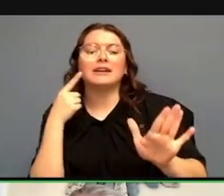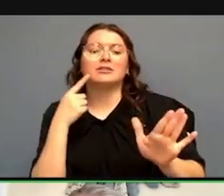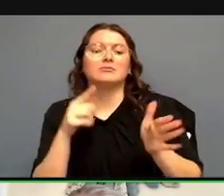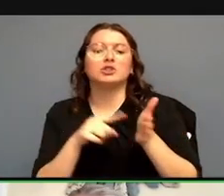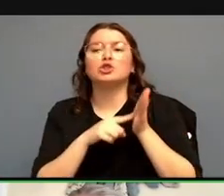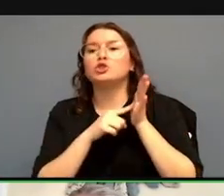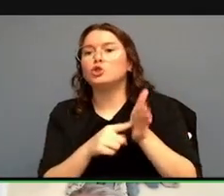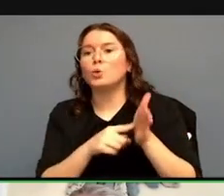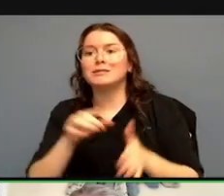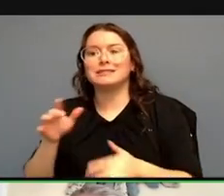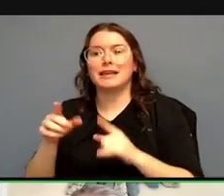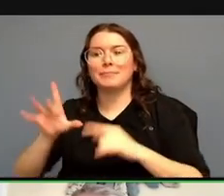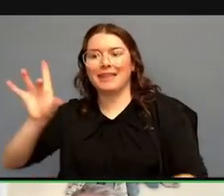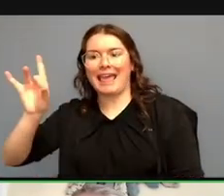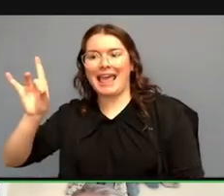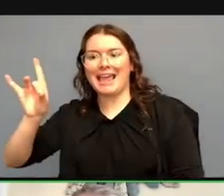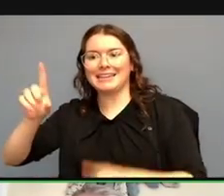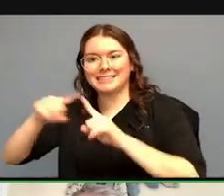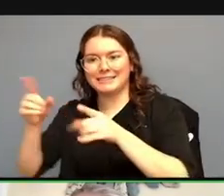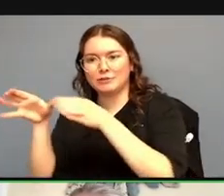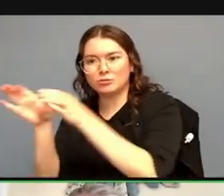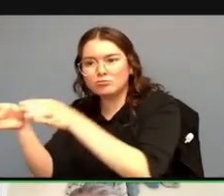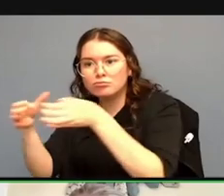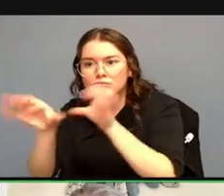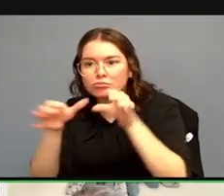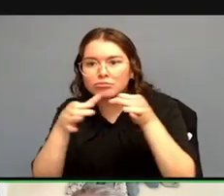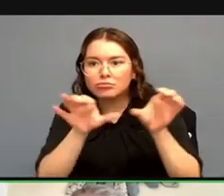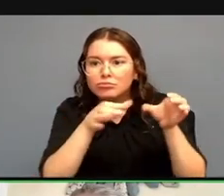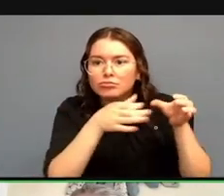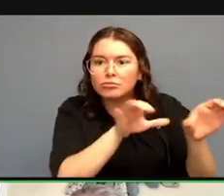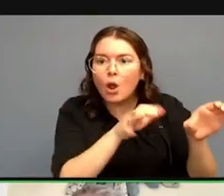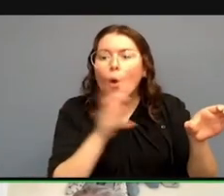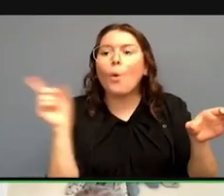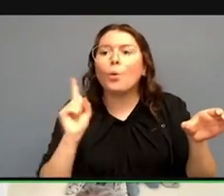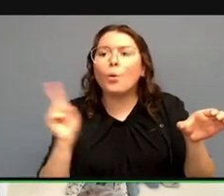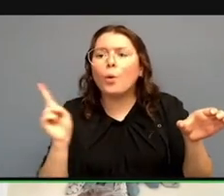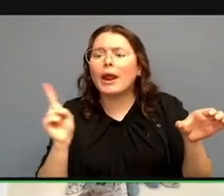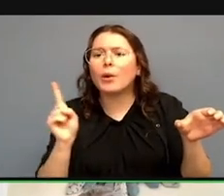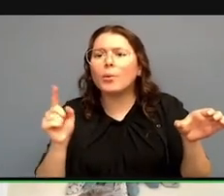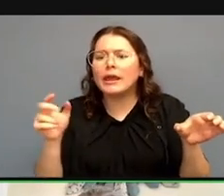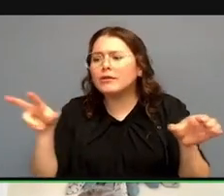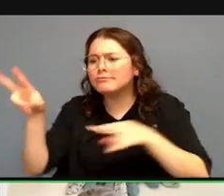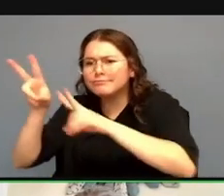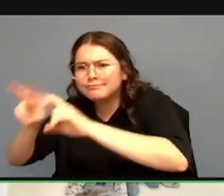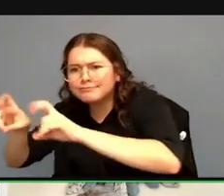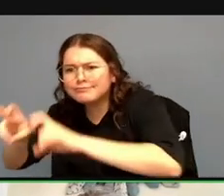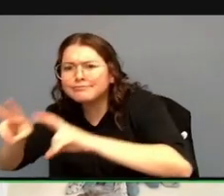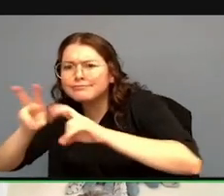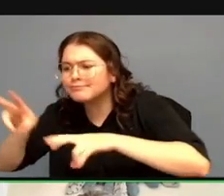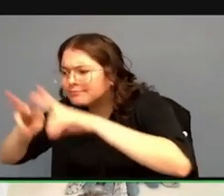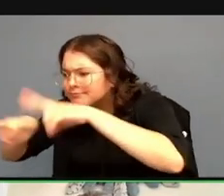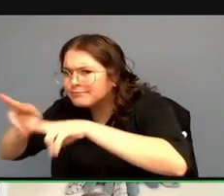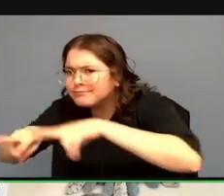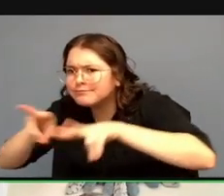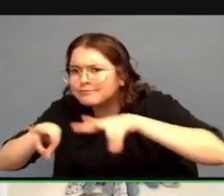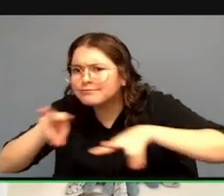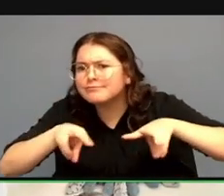8 categories under which we look for areas under which we